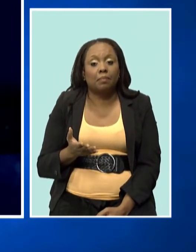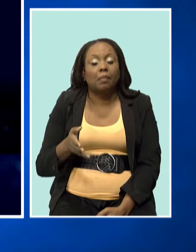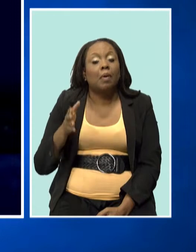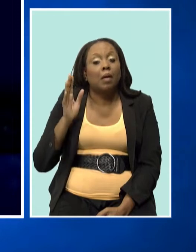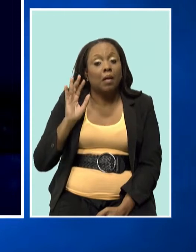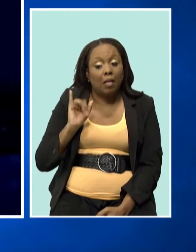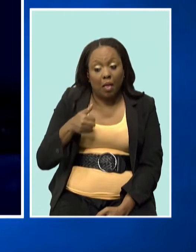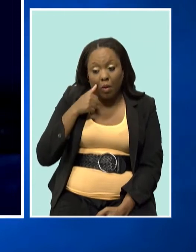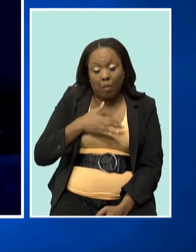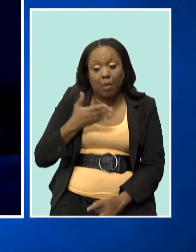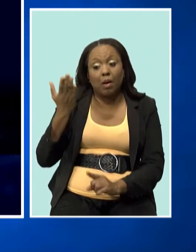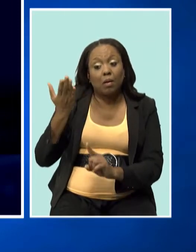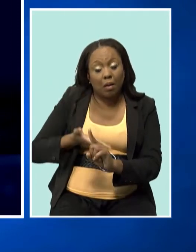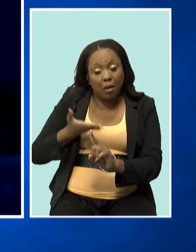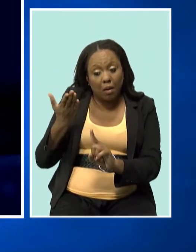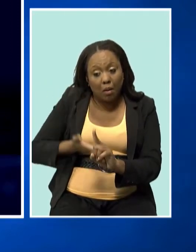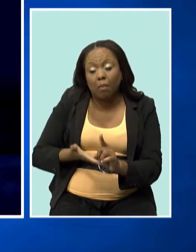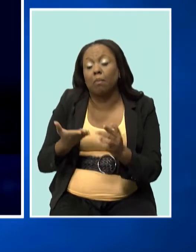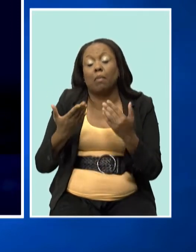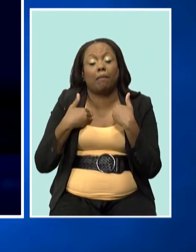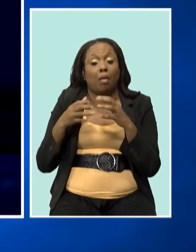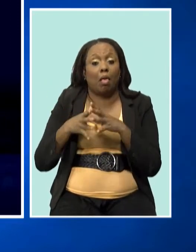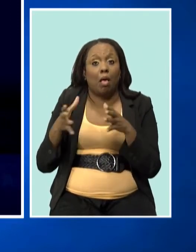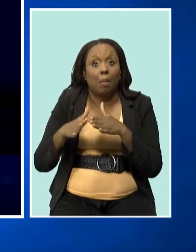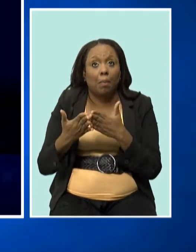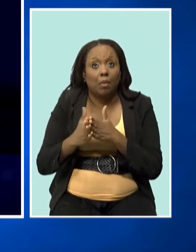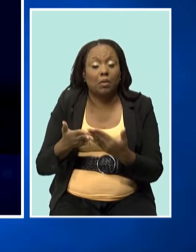mainstreaming of this activity in nation building.